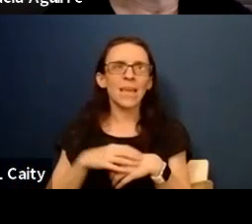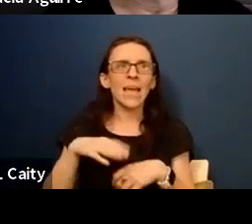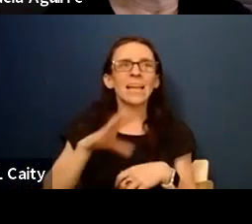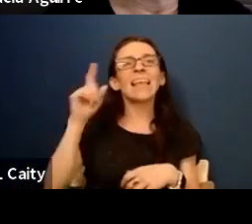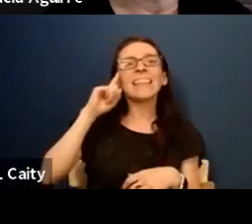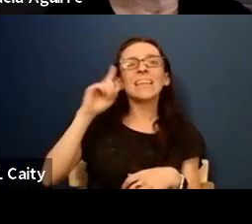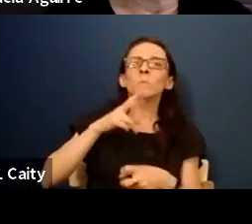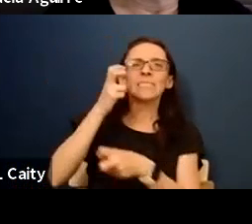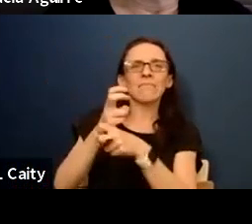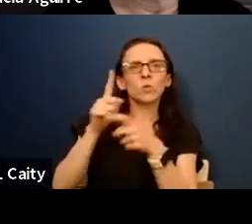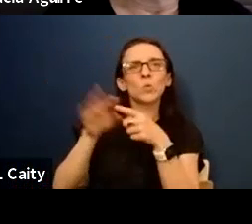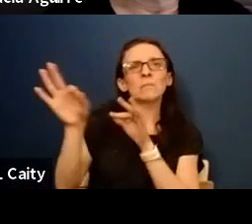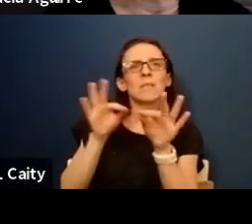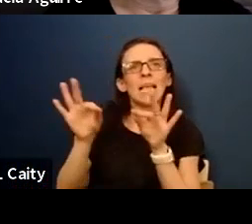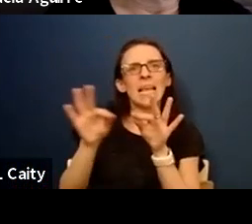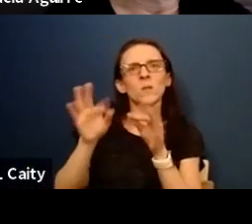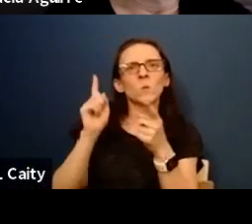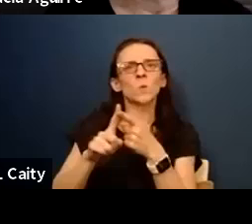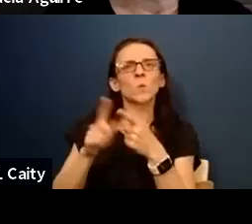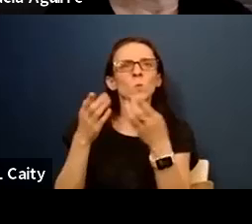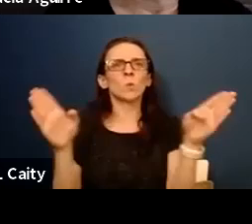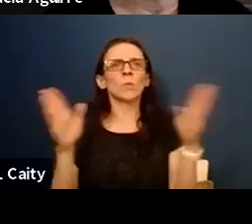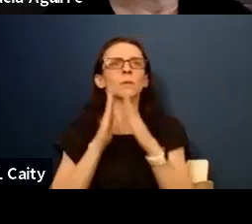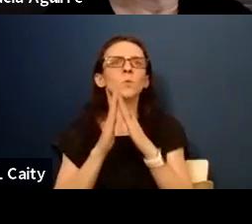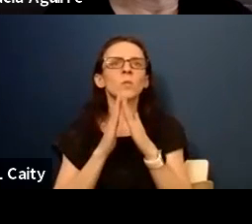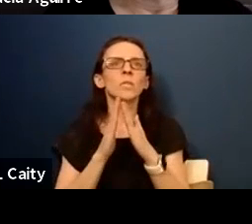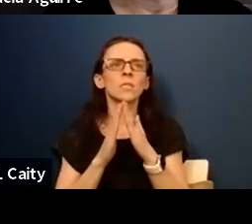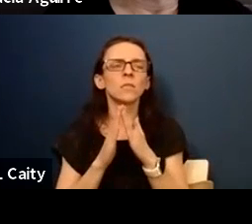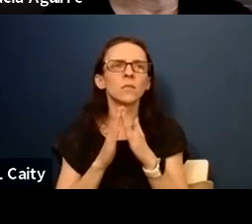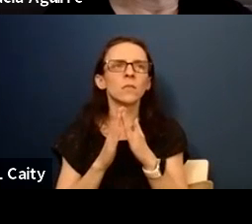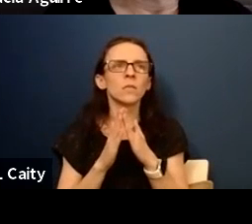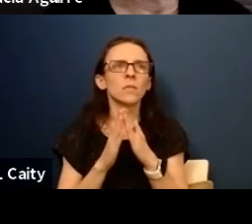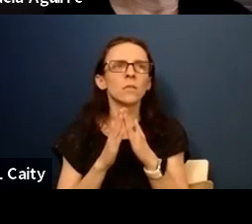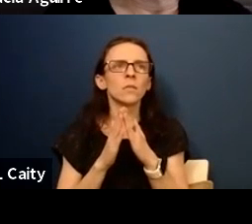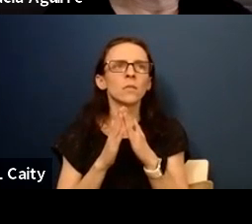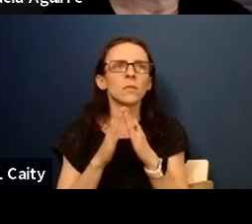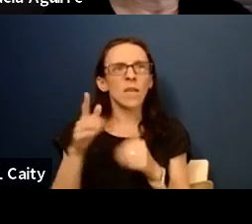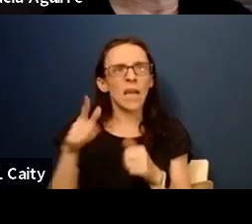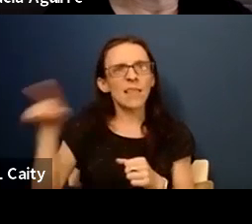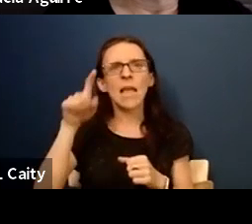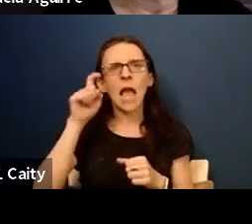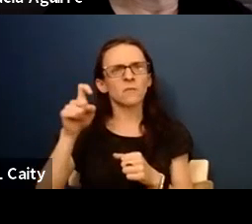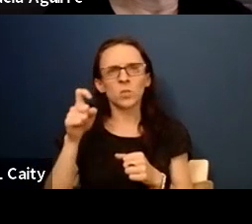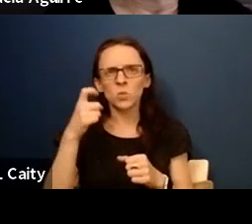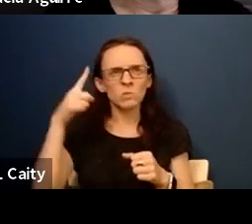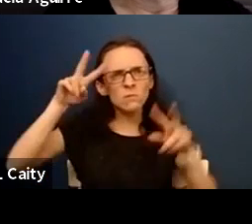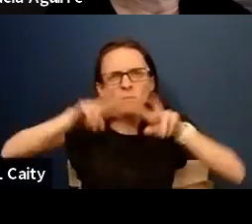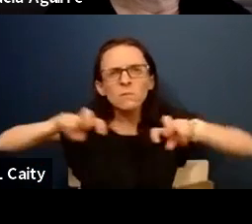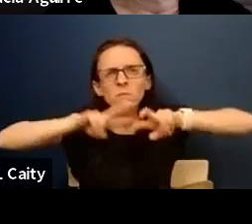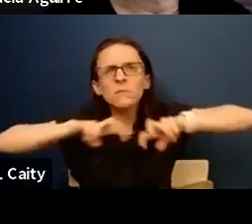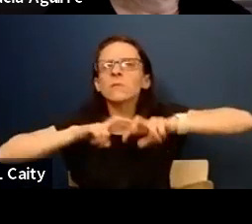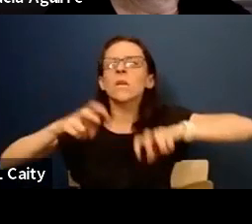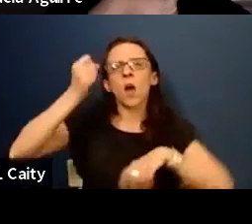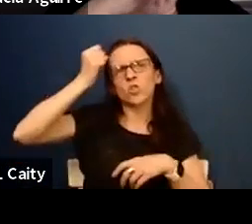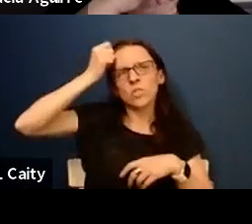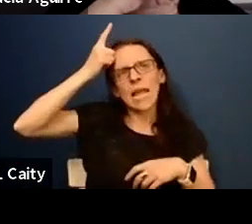that to a community who has to wade through all of this in such